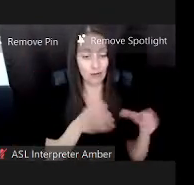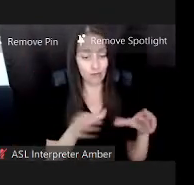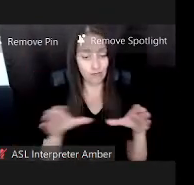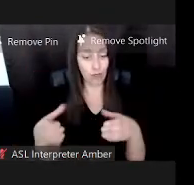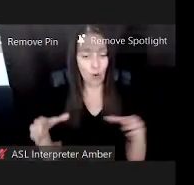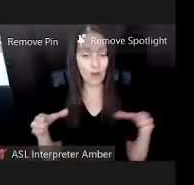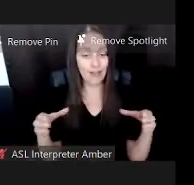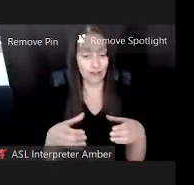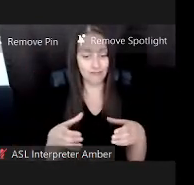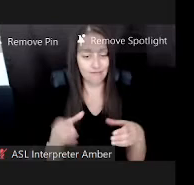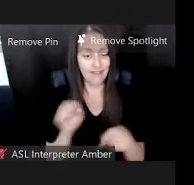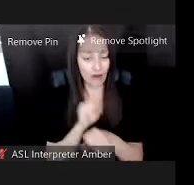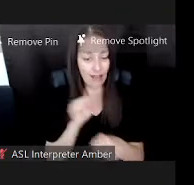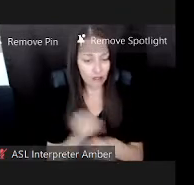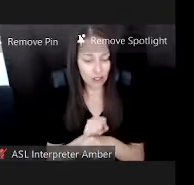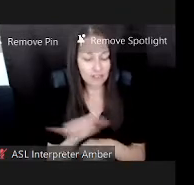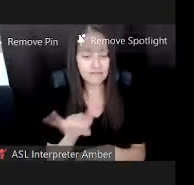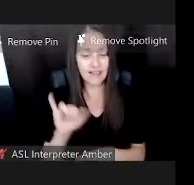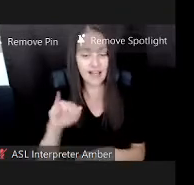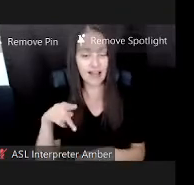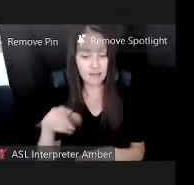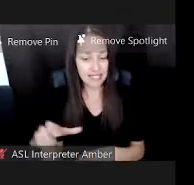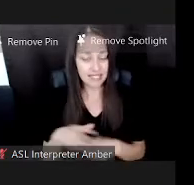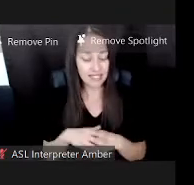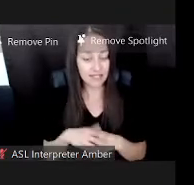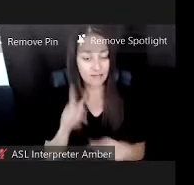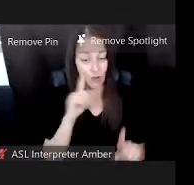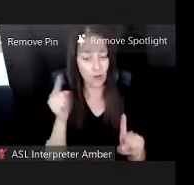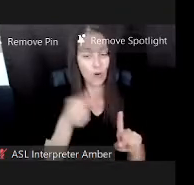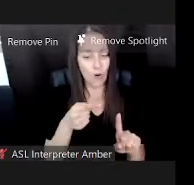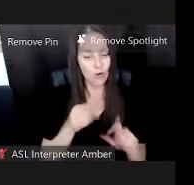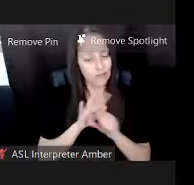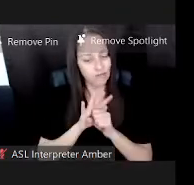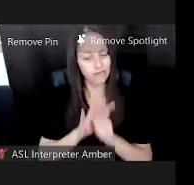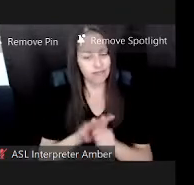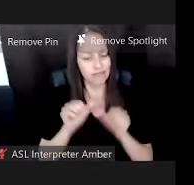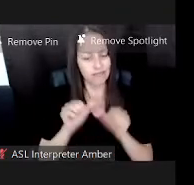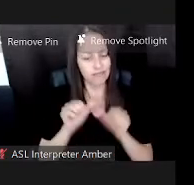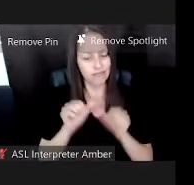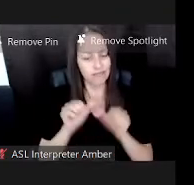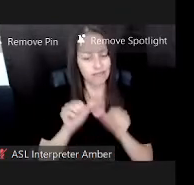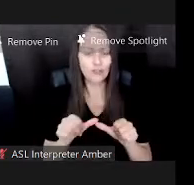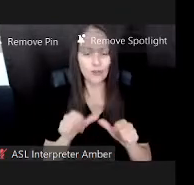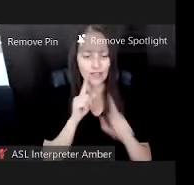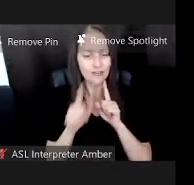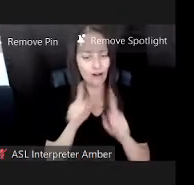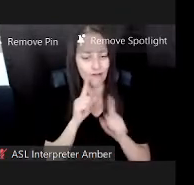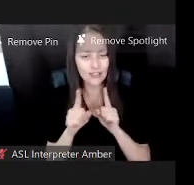one of the only ways to drive this conversation forward. Yeah. And I'm just so curious about